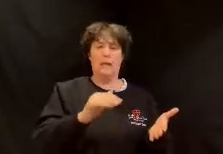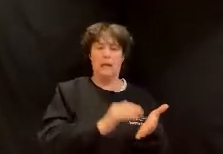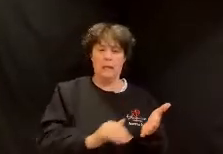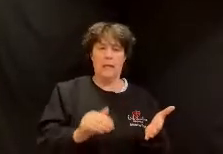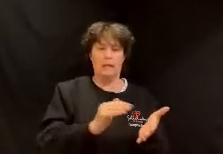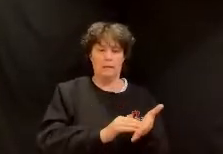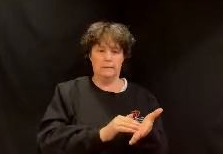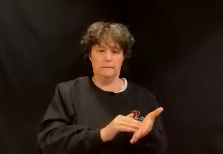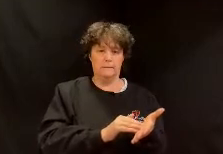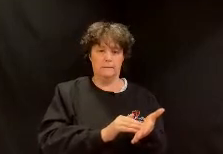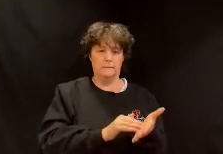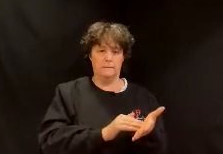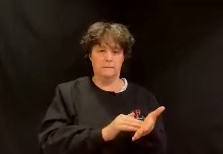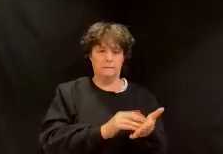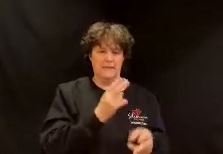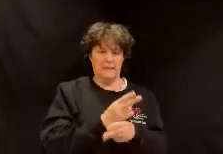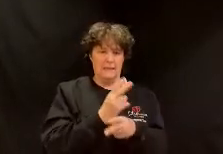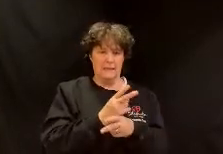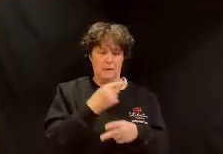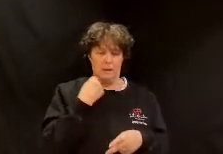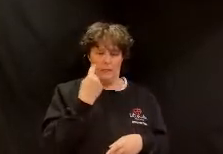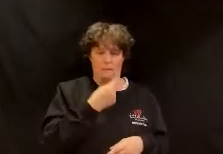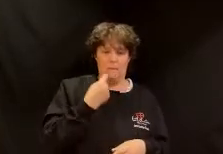Talking it over, keeping it in your mouth.